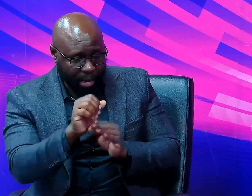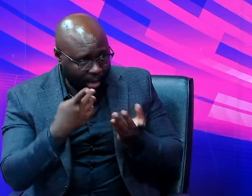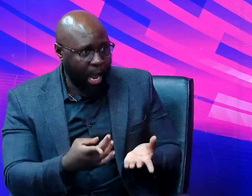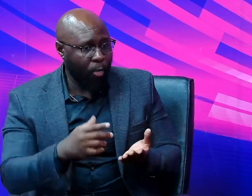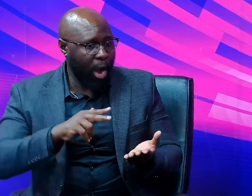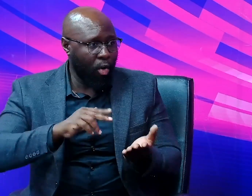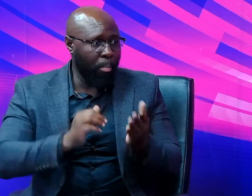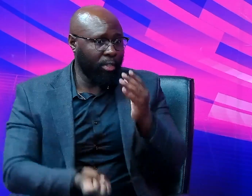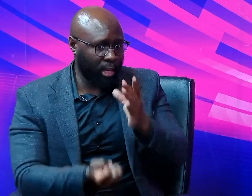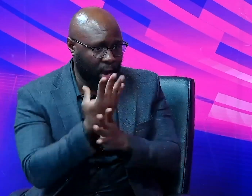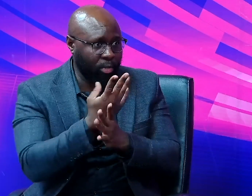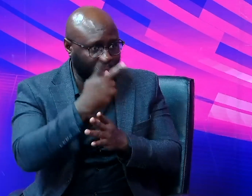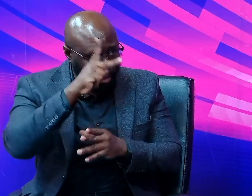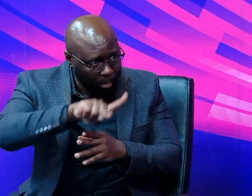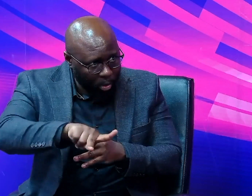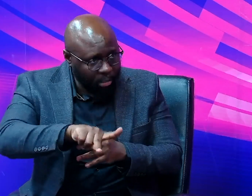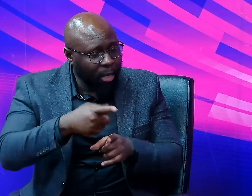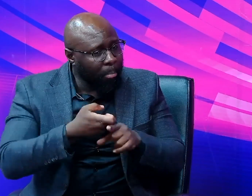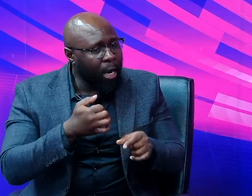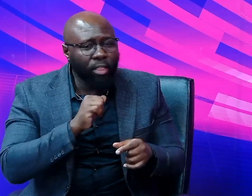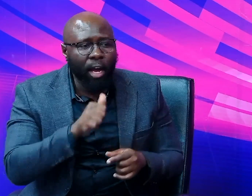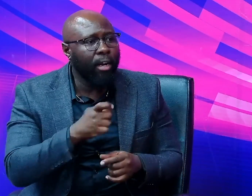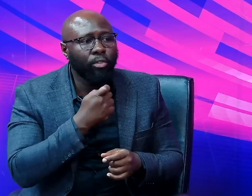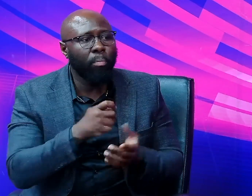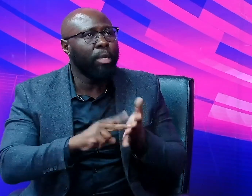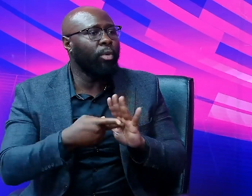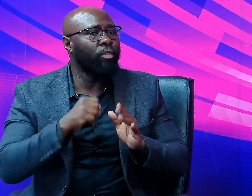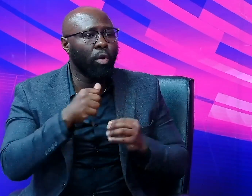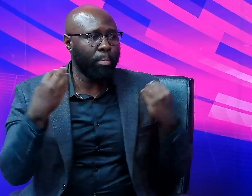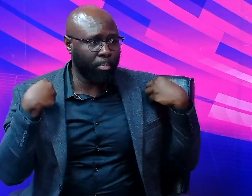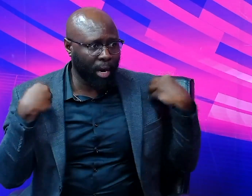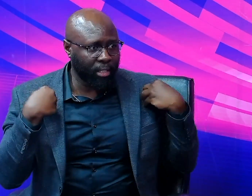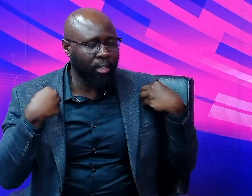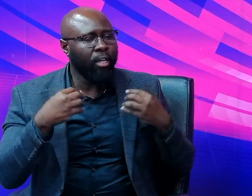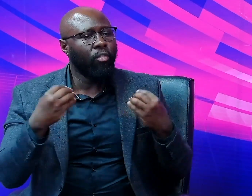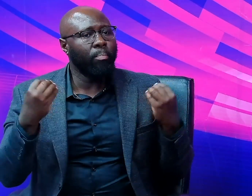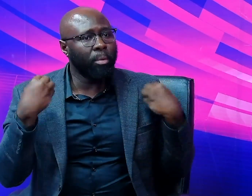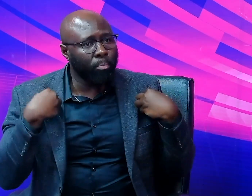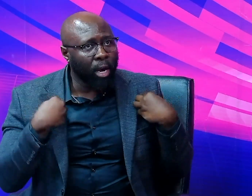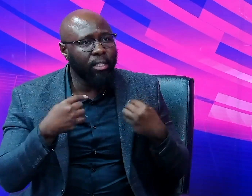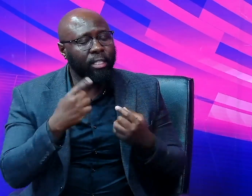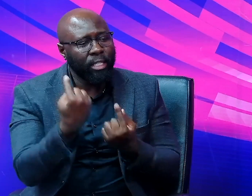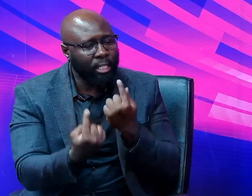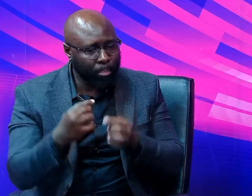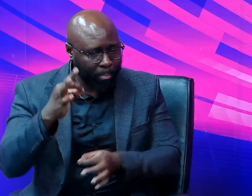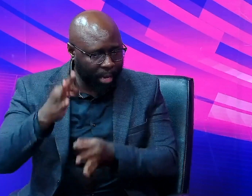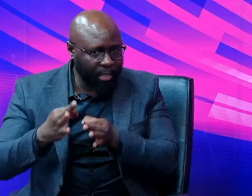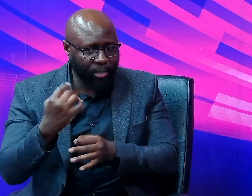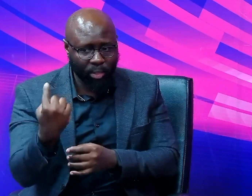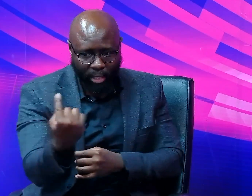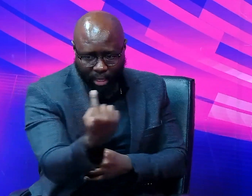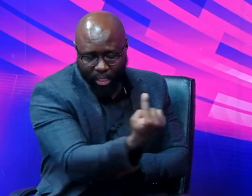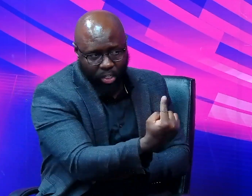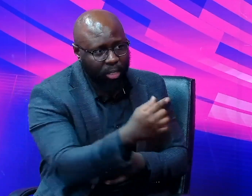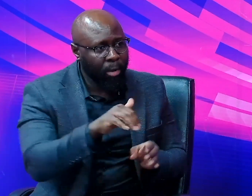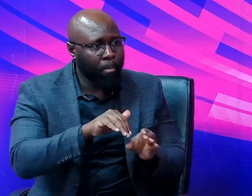meaning that in short form, RA, reasonable accommodation policy. So we've come up with this policy that,